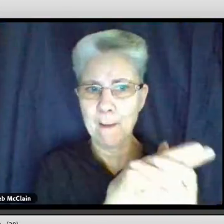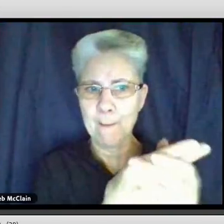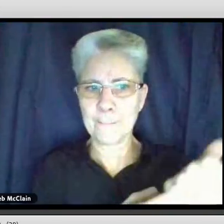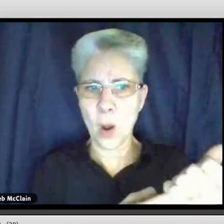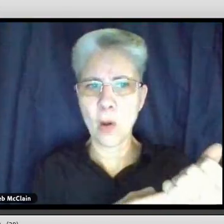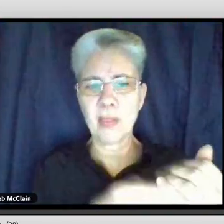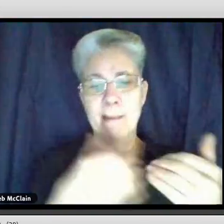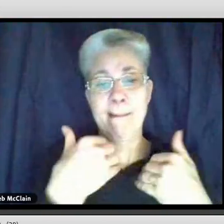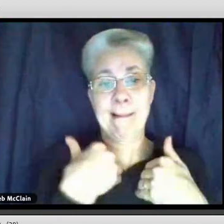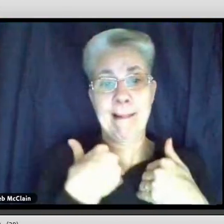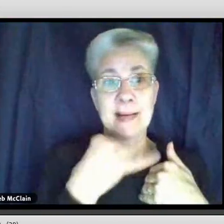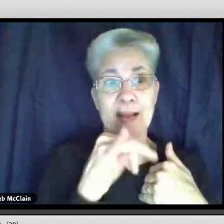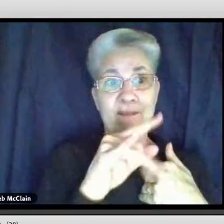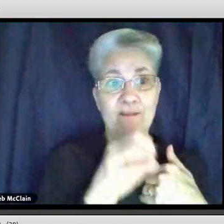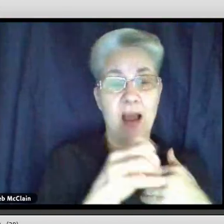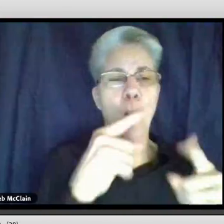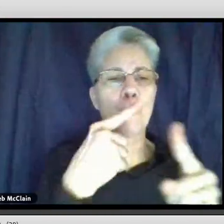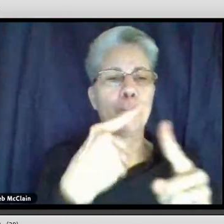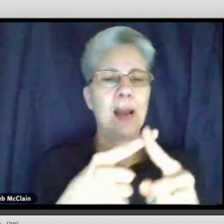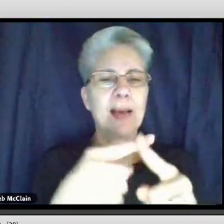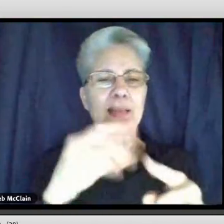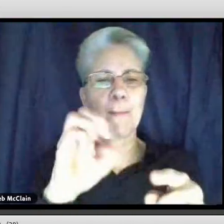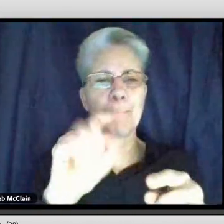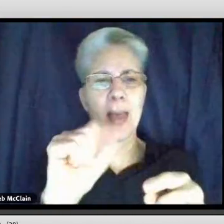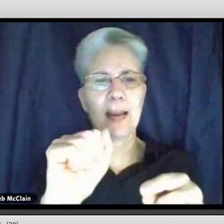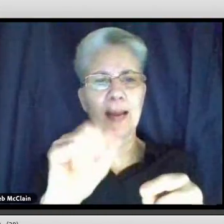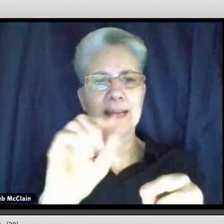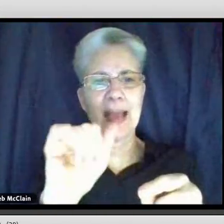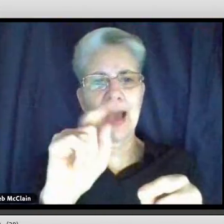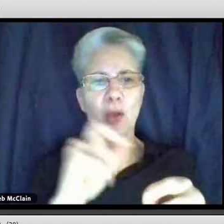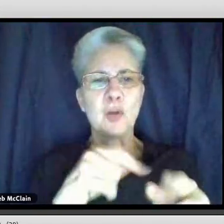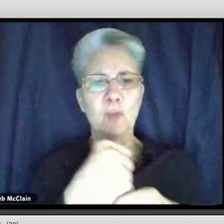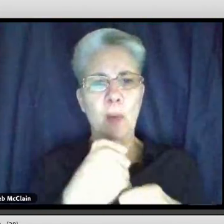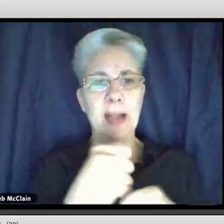content file and the metadata that you've created to describe that